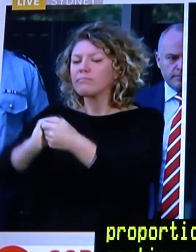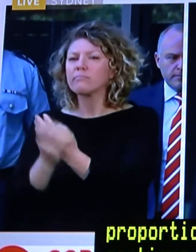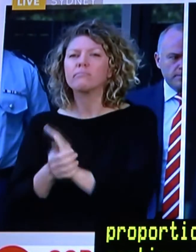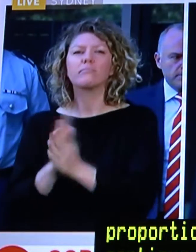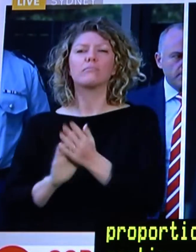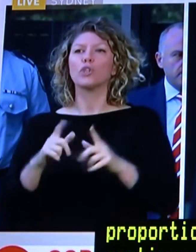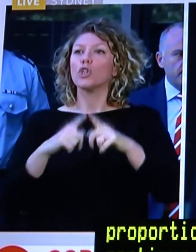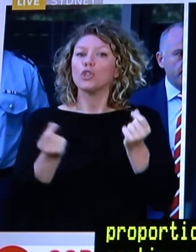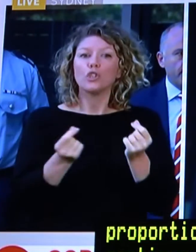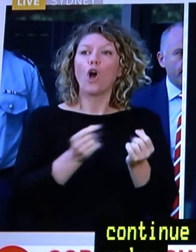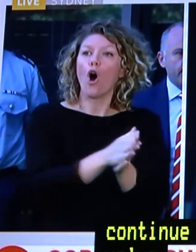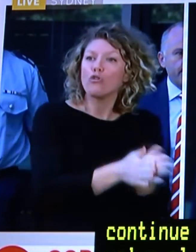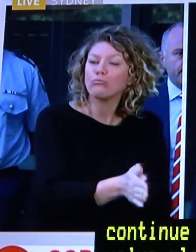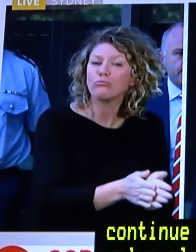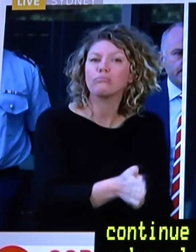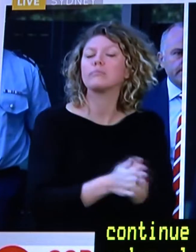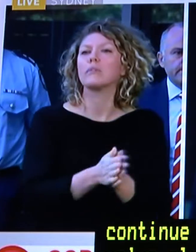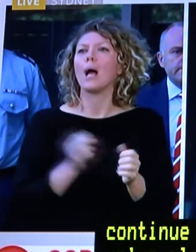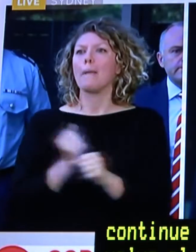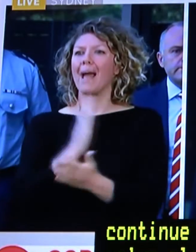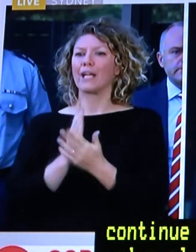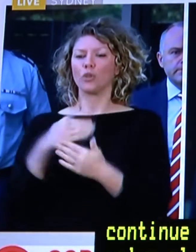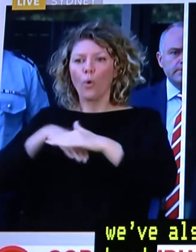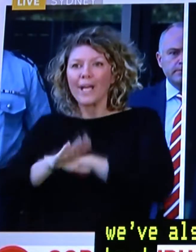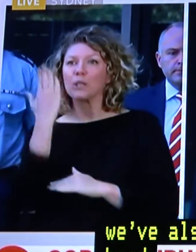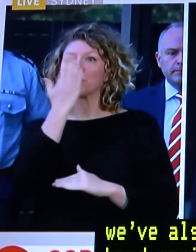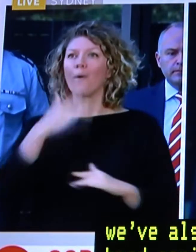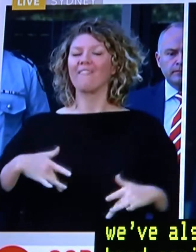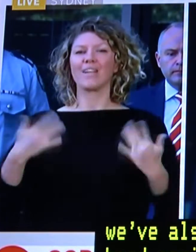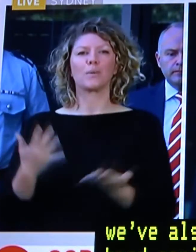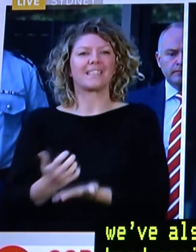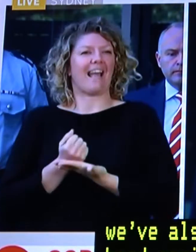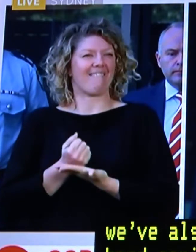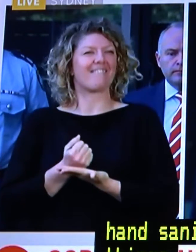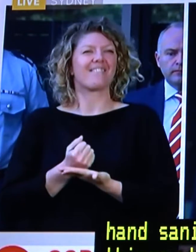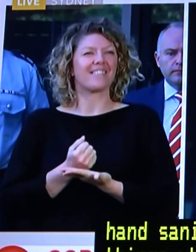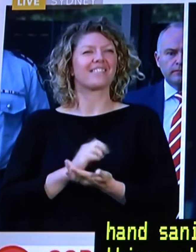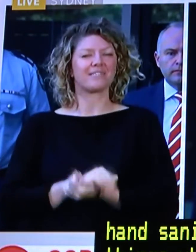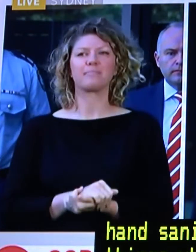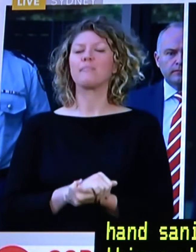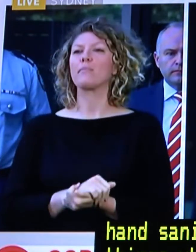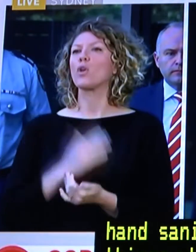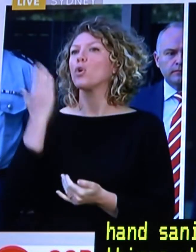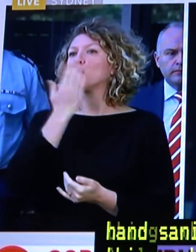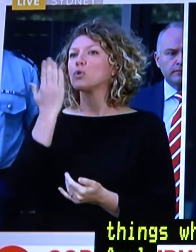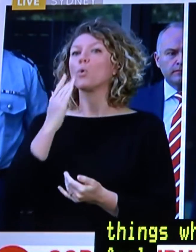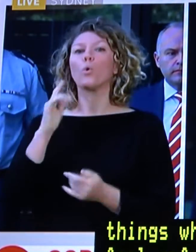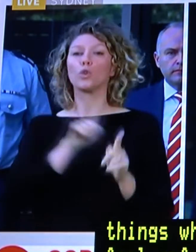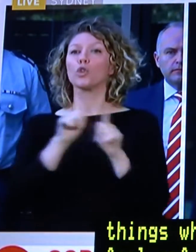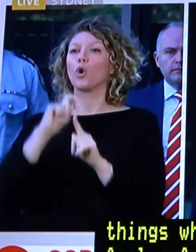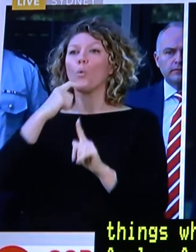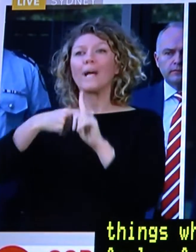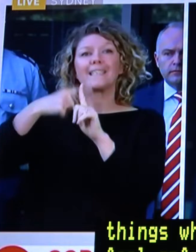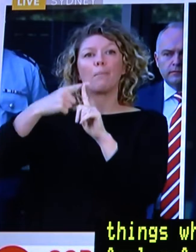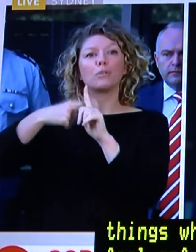all those things which make a school community feel safe, not just be safe. Schools will also have capacity for temperature checks where